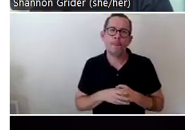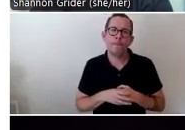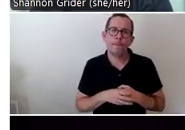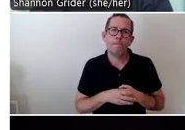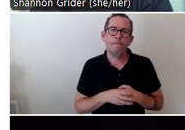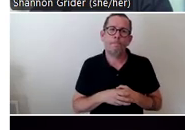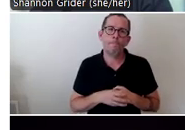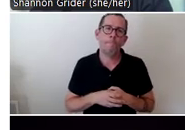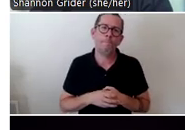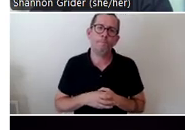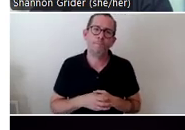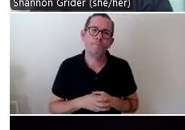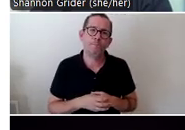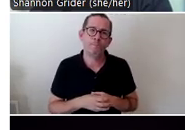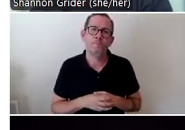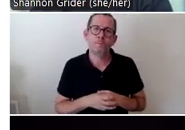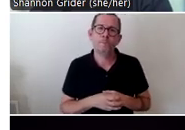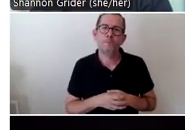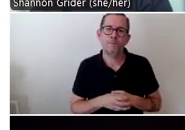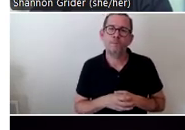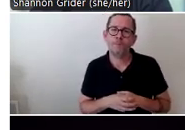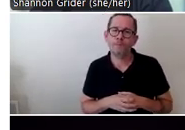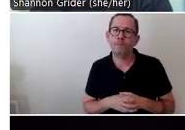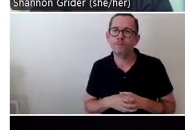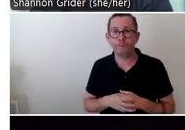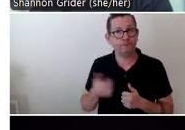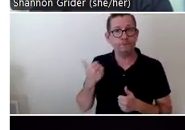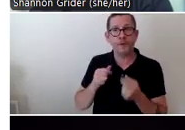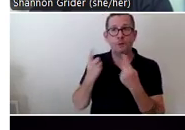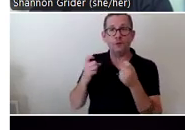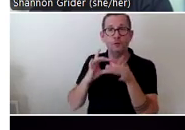interpreter if your building does not allow personal items in.